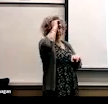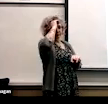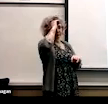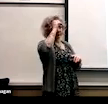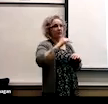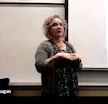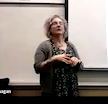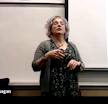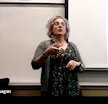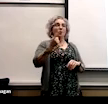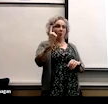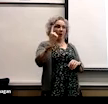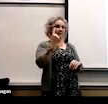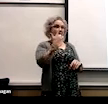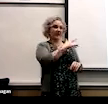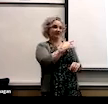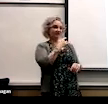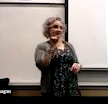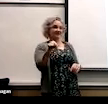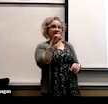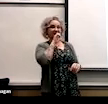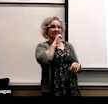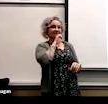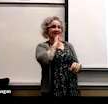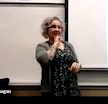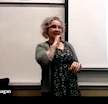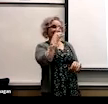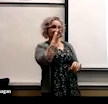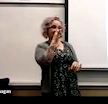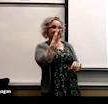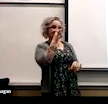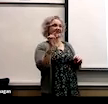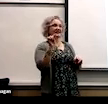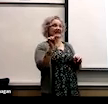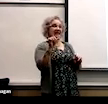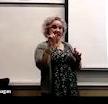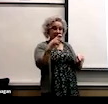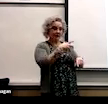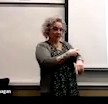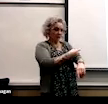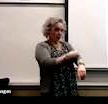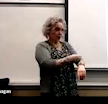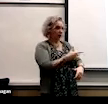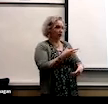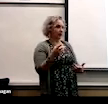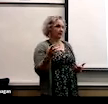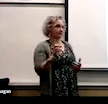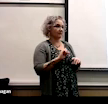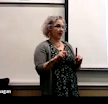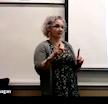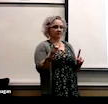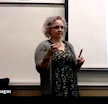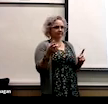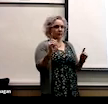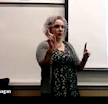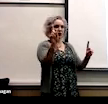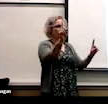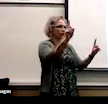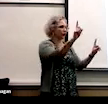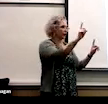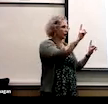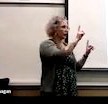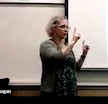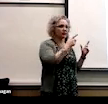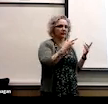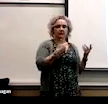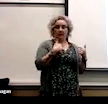needed blood work, could not get it done anywhere else, had to go to the hospital, and the hospital wanted me to write that there's no